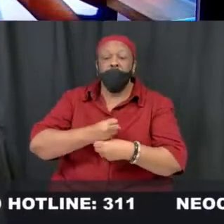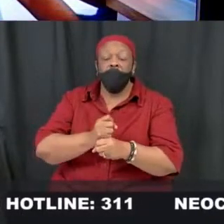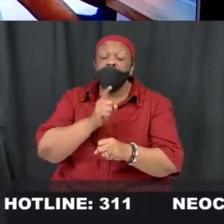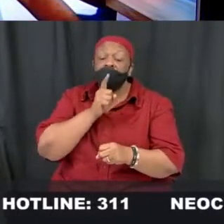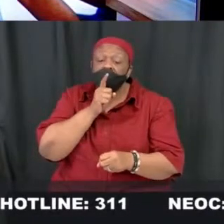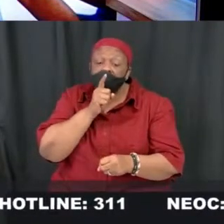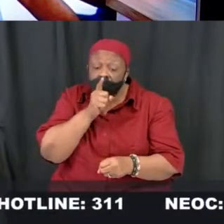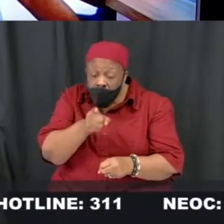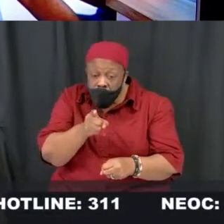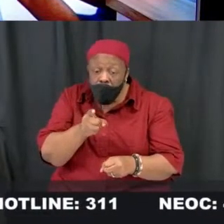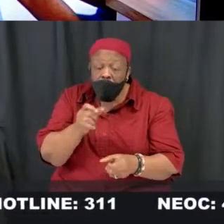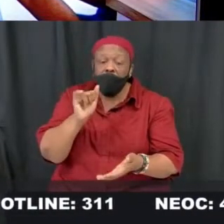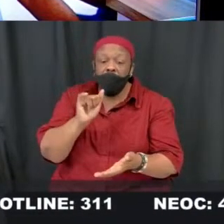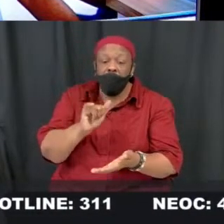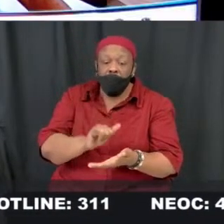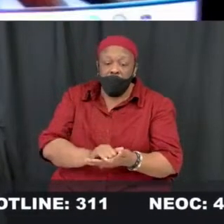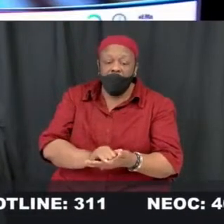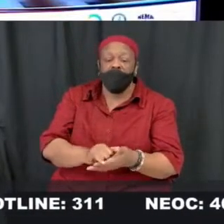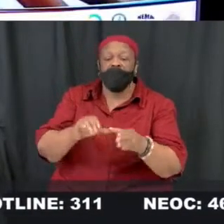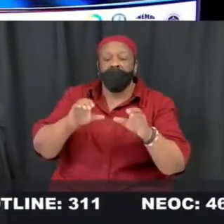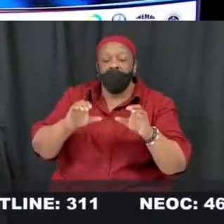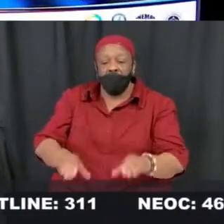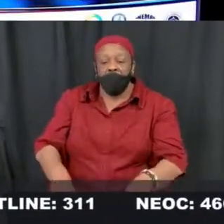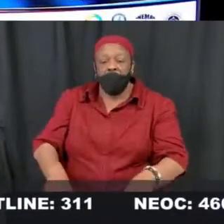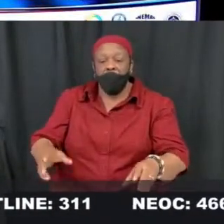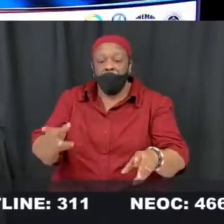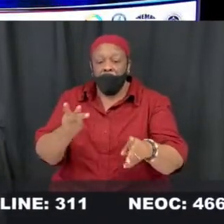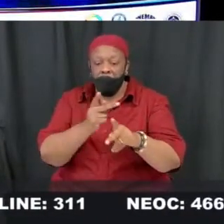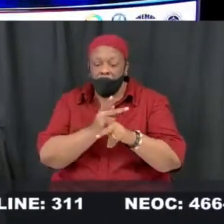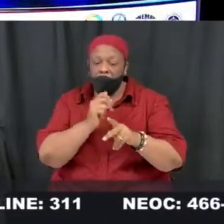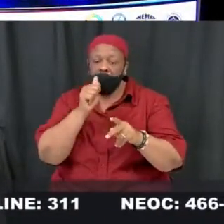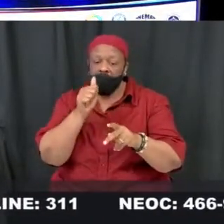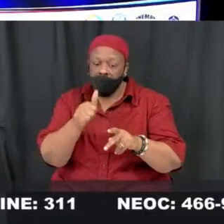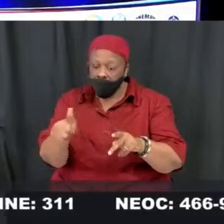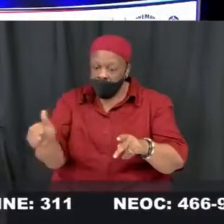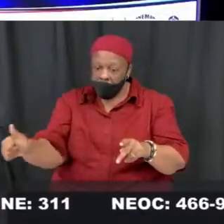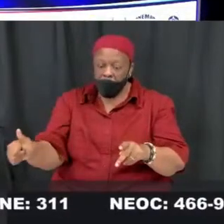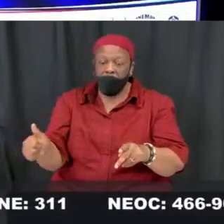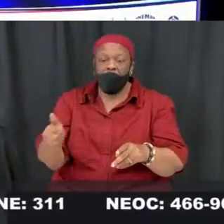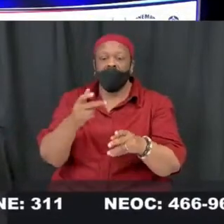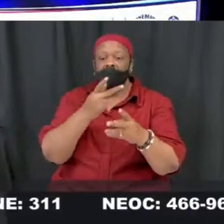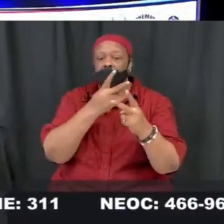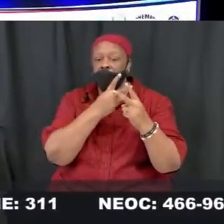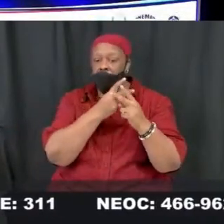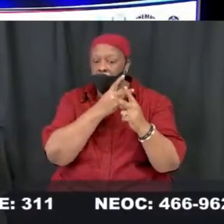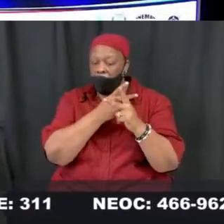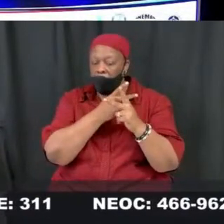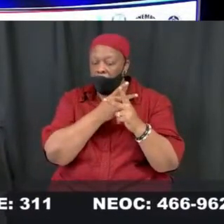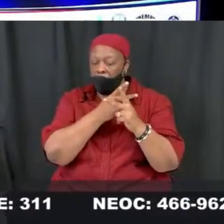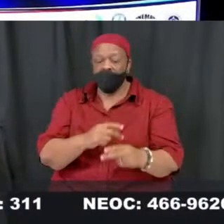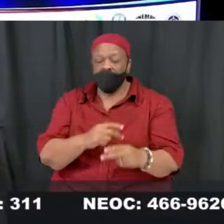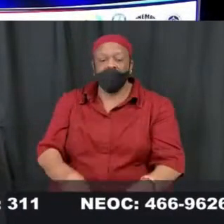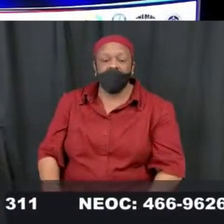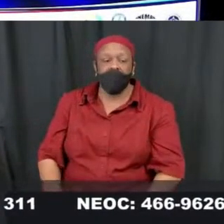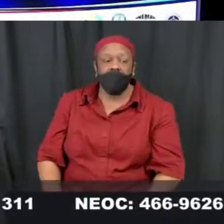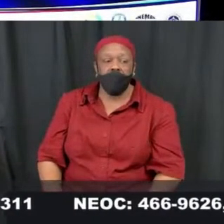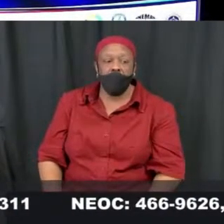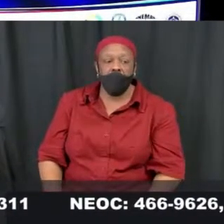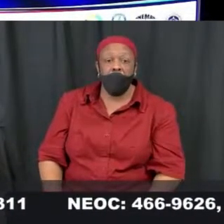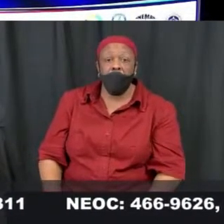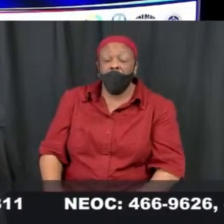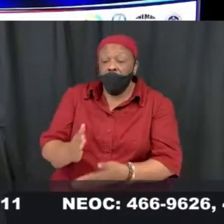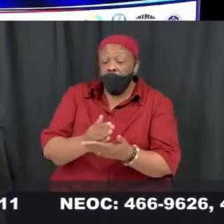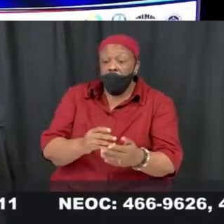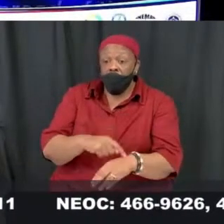doubling up efforts at times so balance their regular duties and our regular